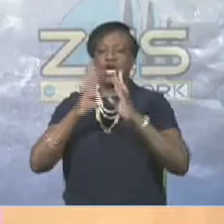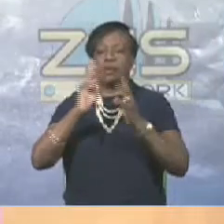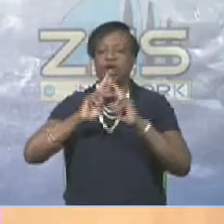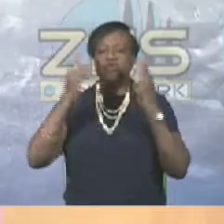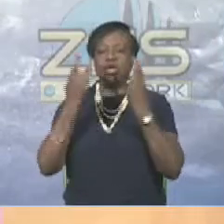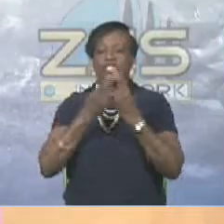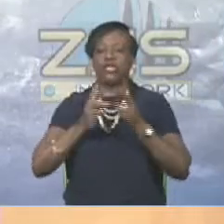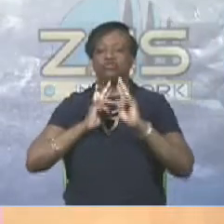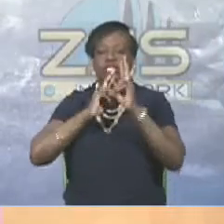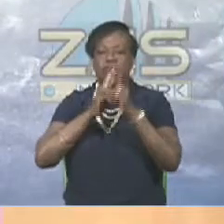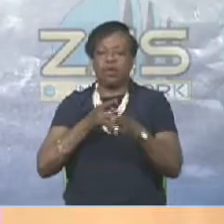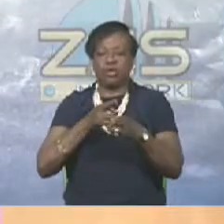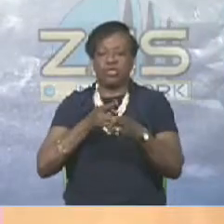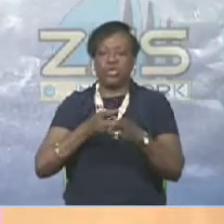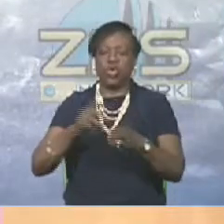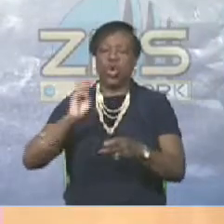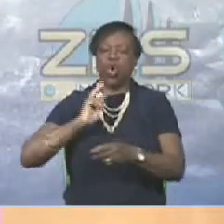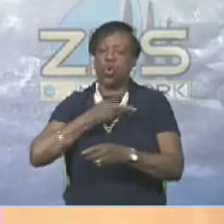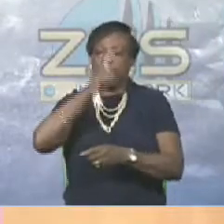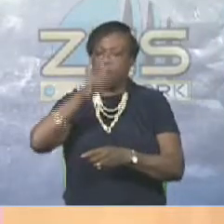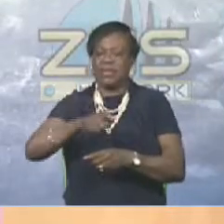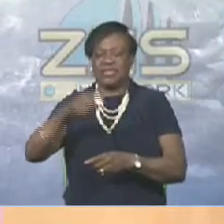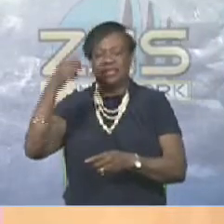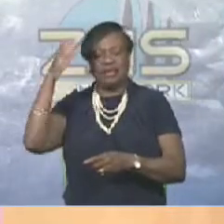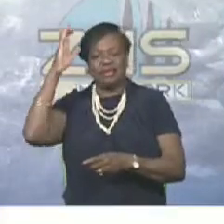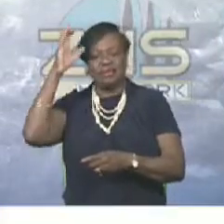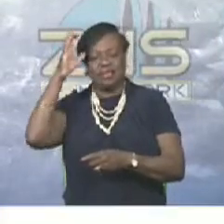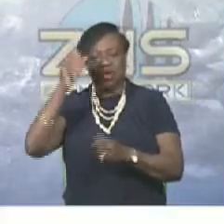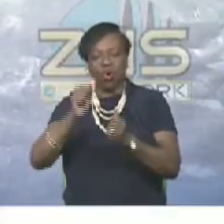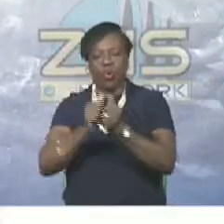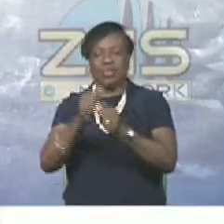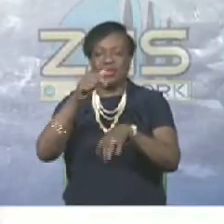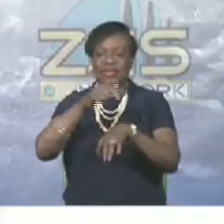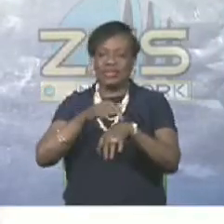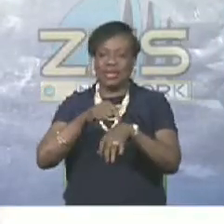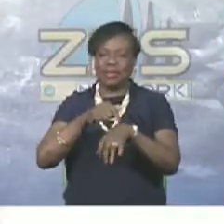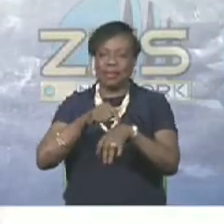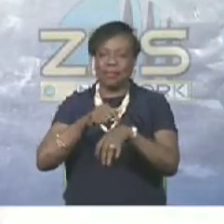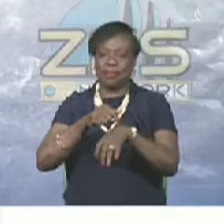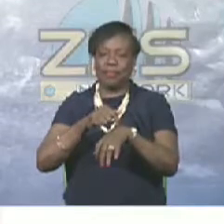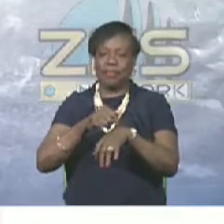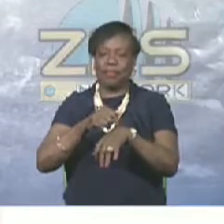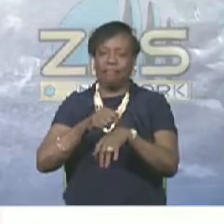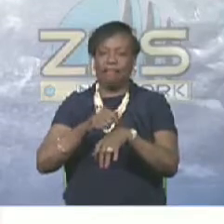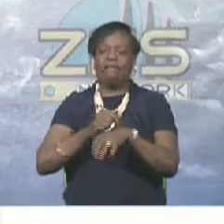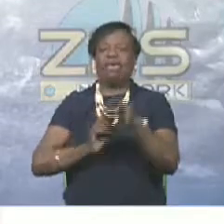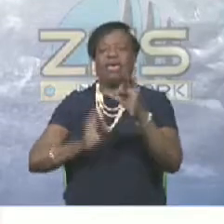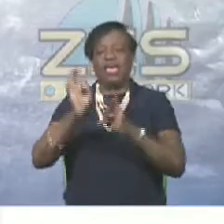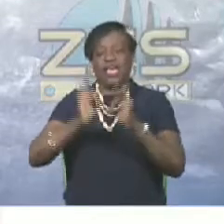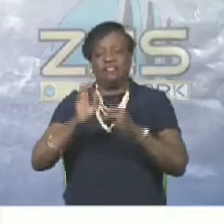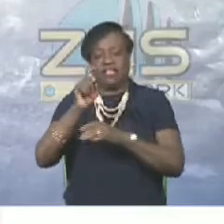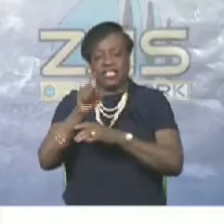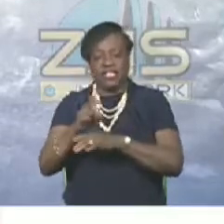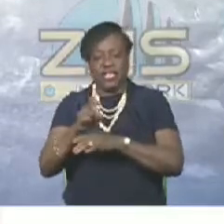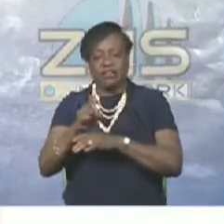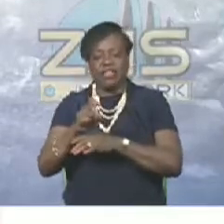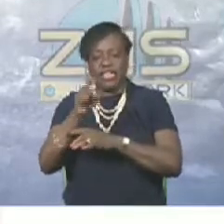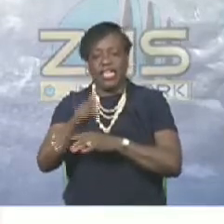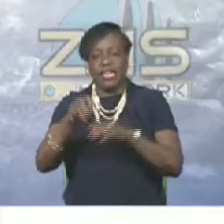We must consider with time how we're going to embark on, if necessary, and the need may come,